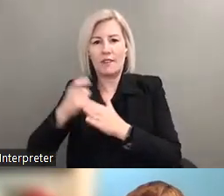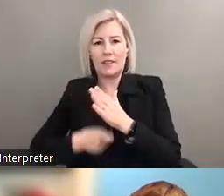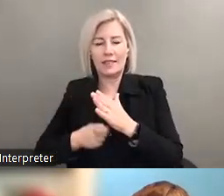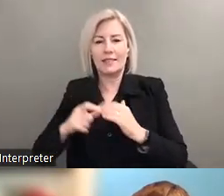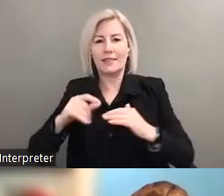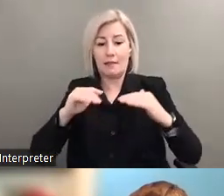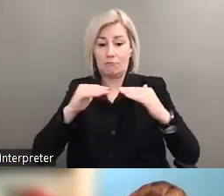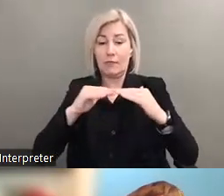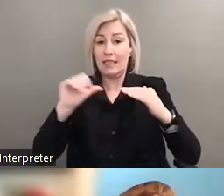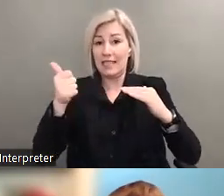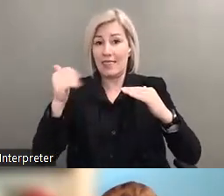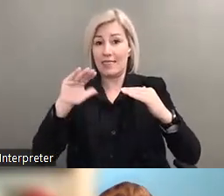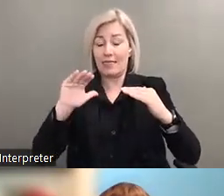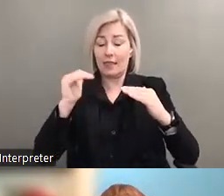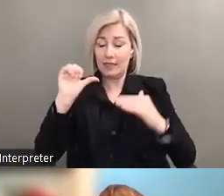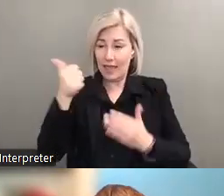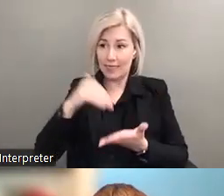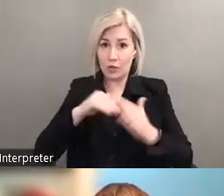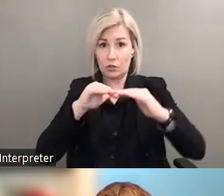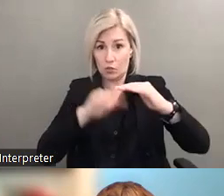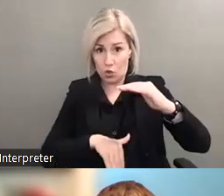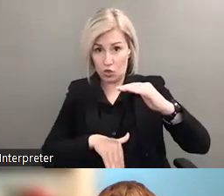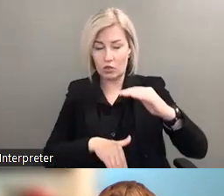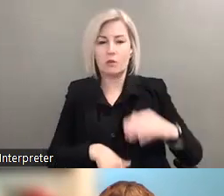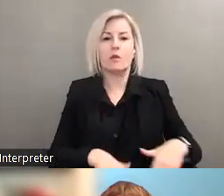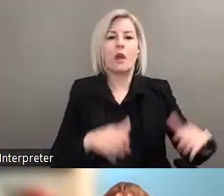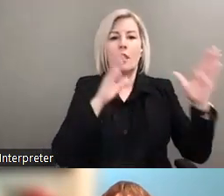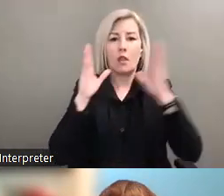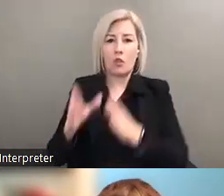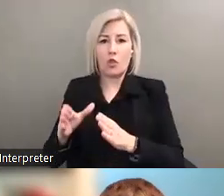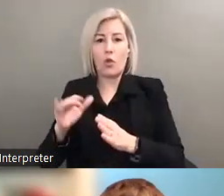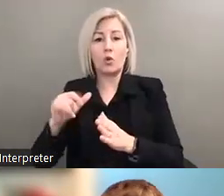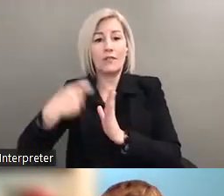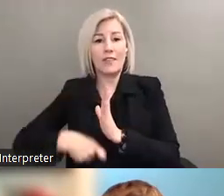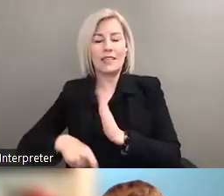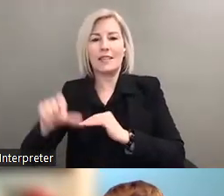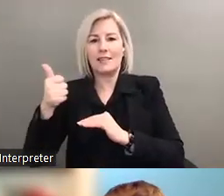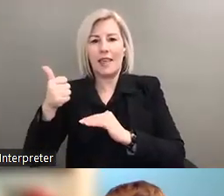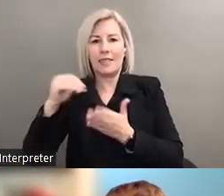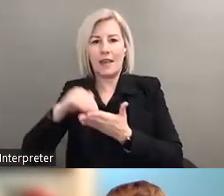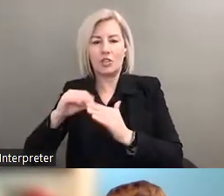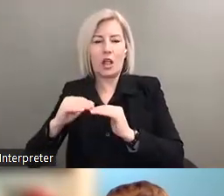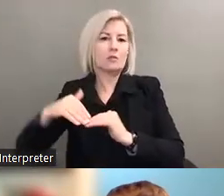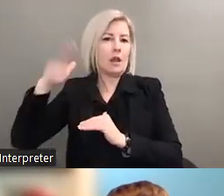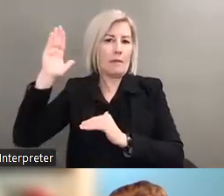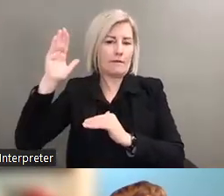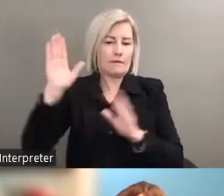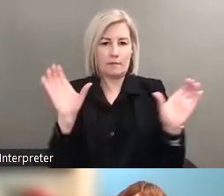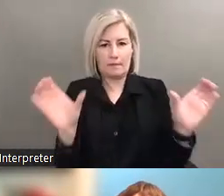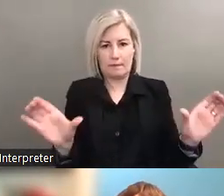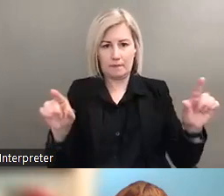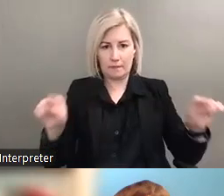under $10,000, and those with consortium average artist fees above $10,000.